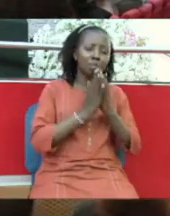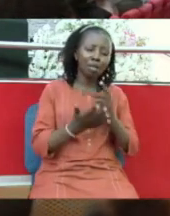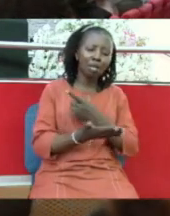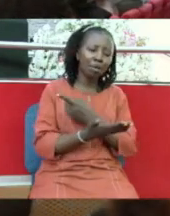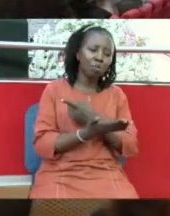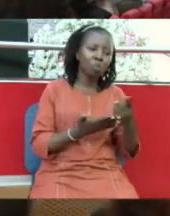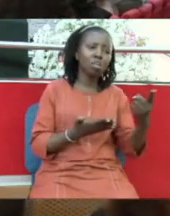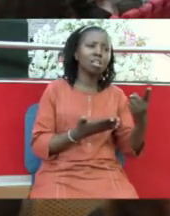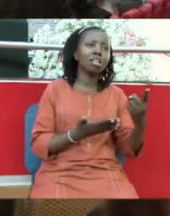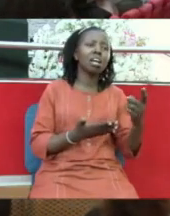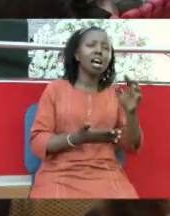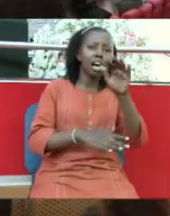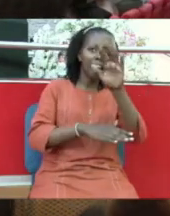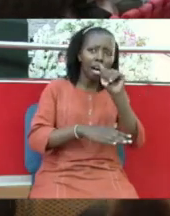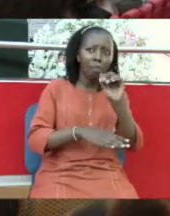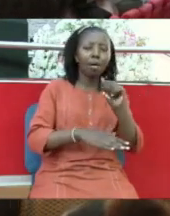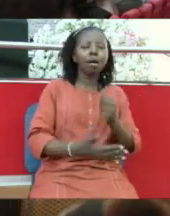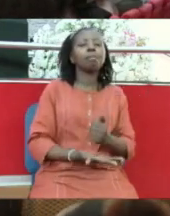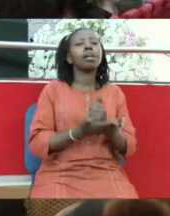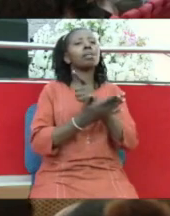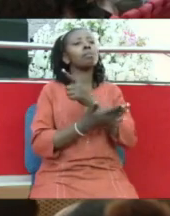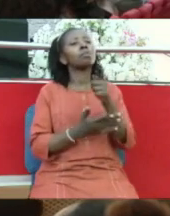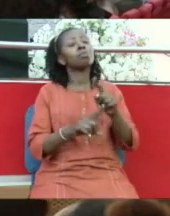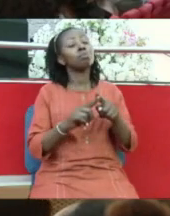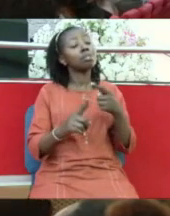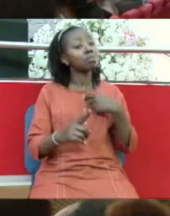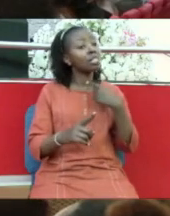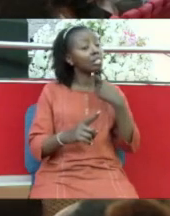you. But I want to tell you.